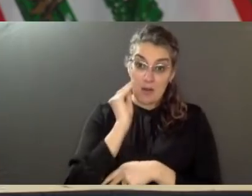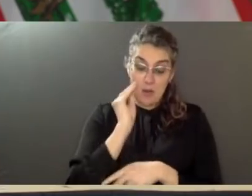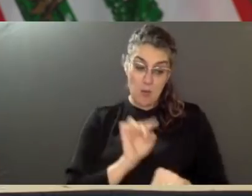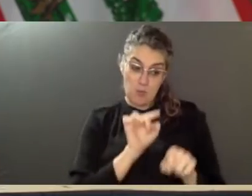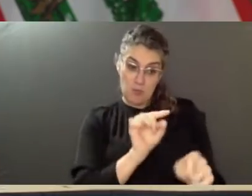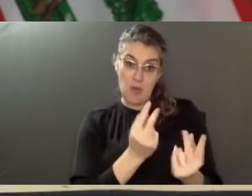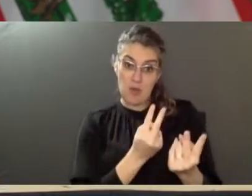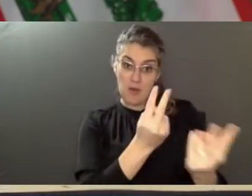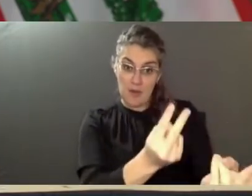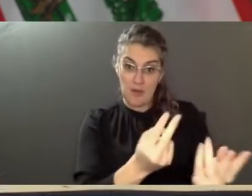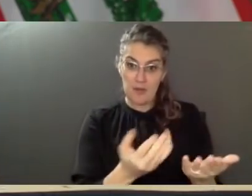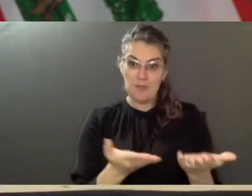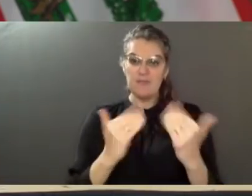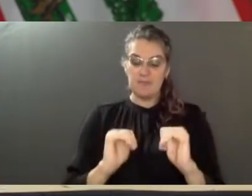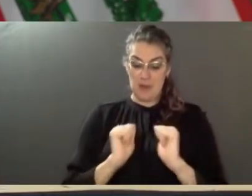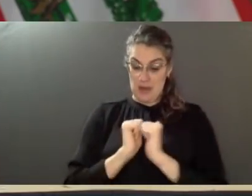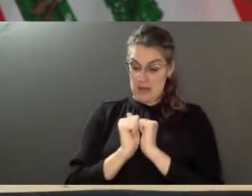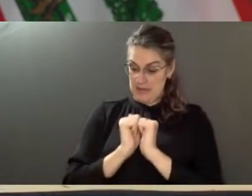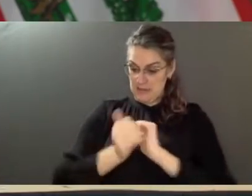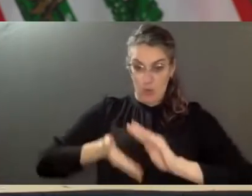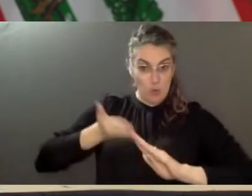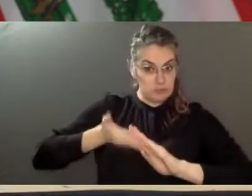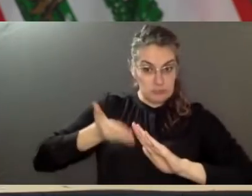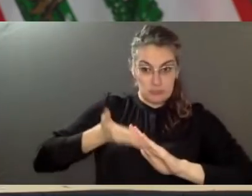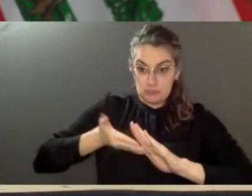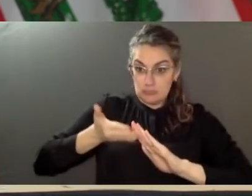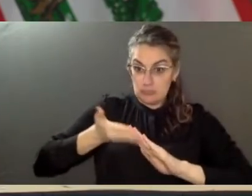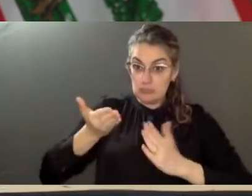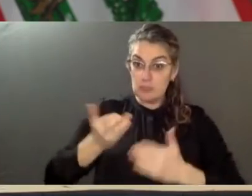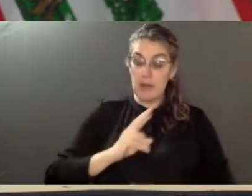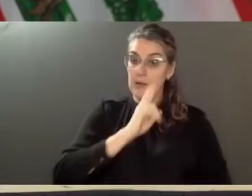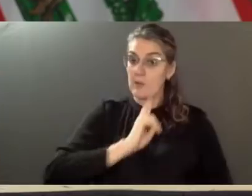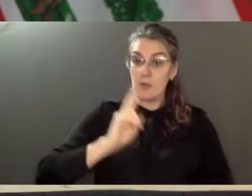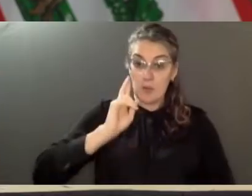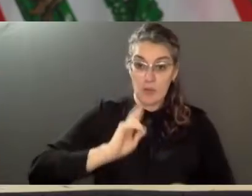and functioning gyms and operating restaurants.